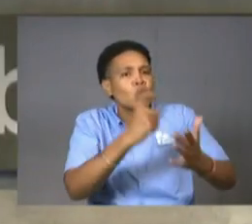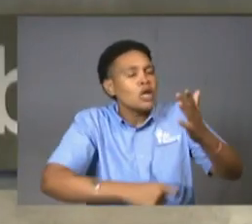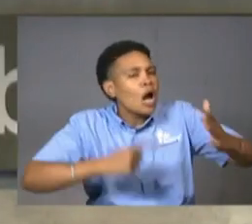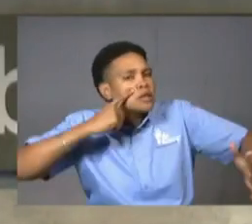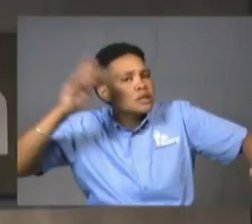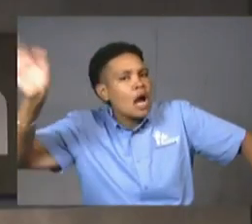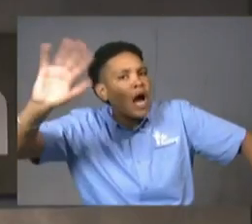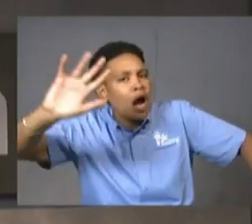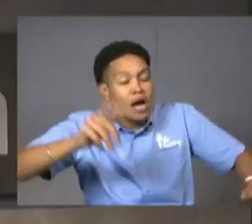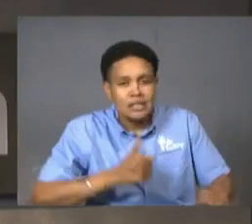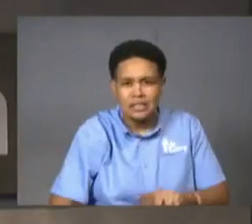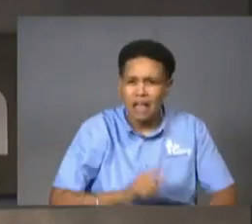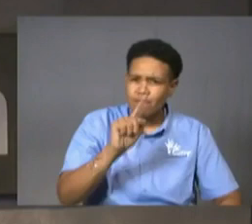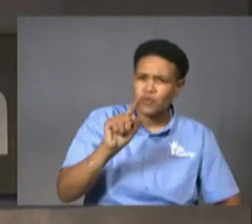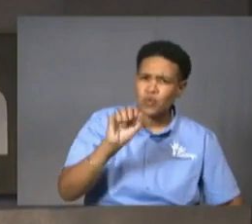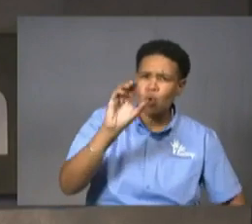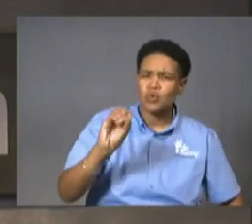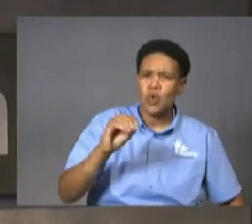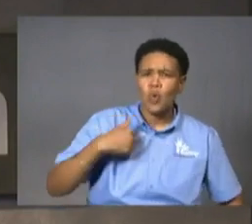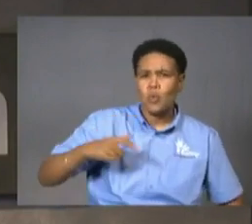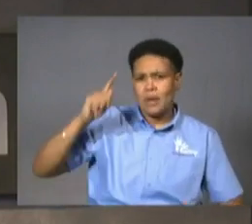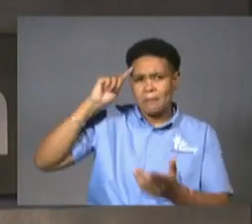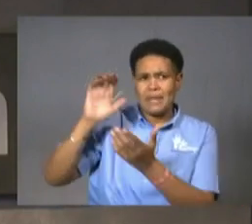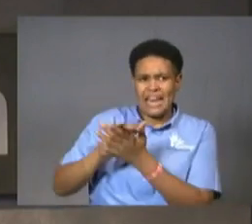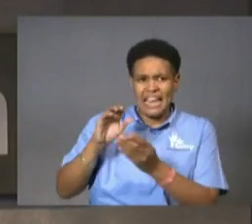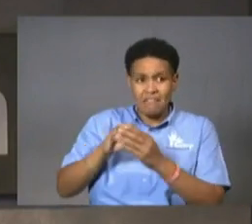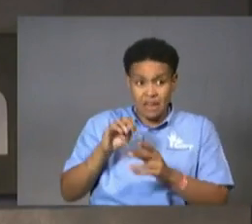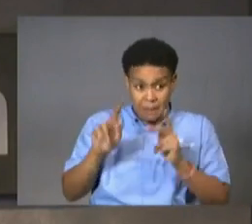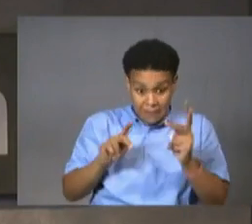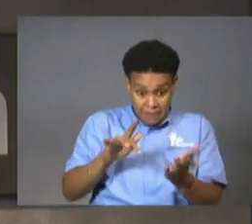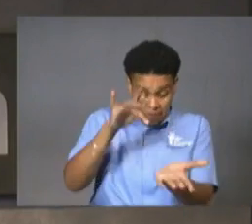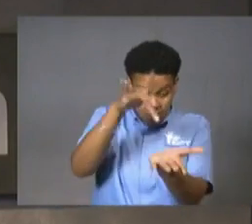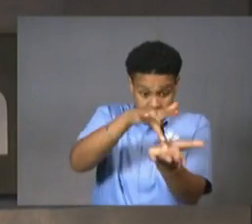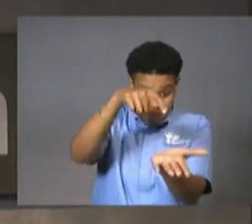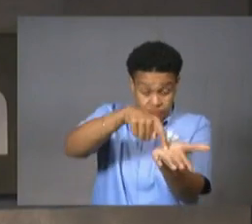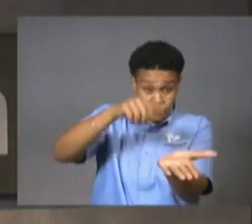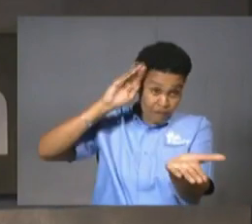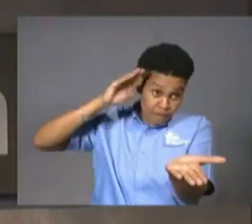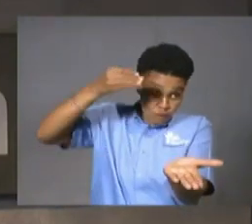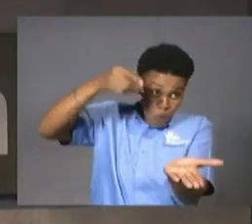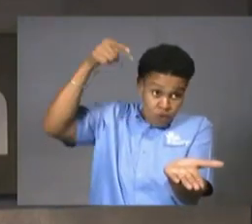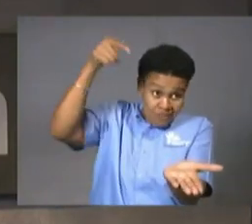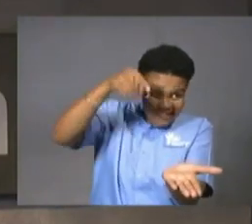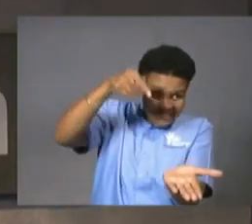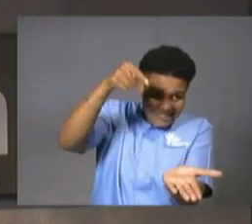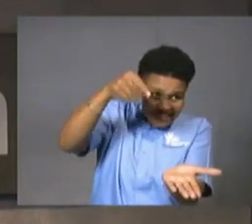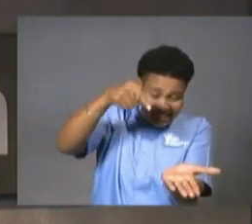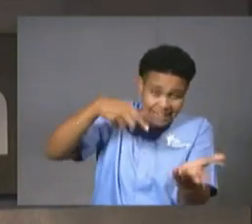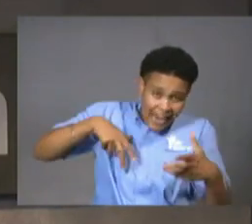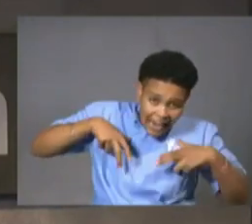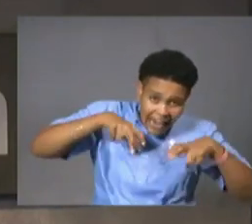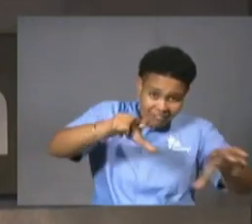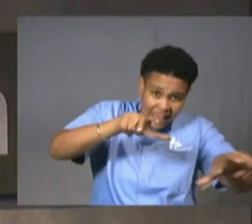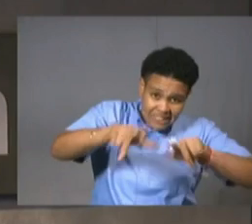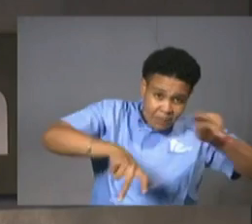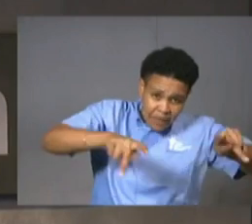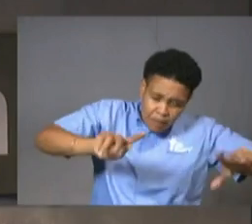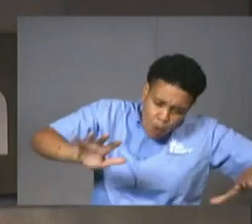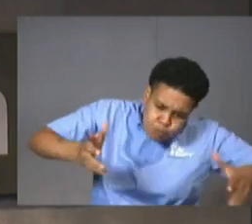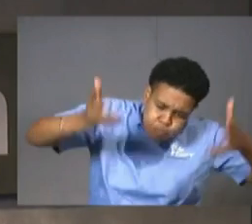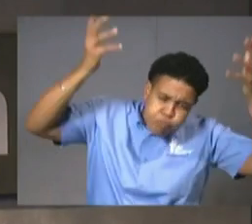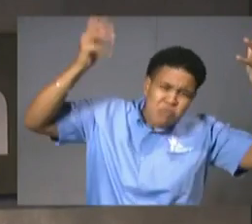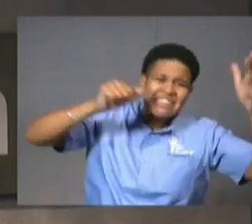ZOSOs. We believe in putting the people in the middle and center of development, investing in our people, uplifting them,